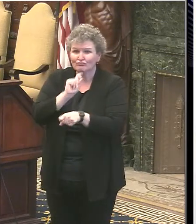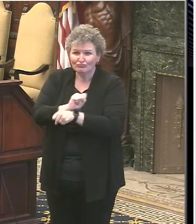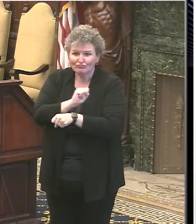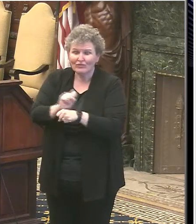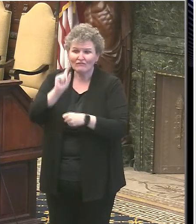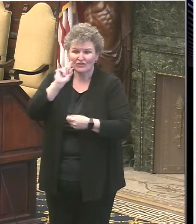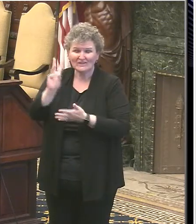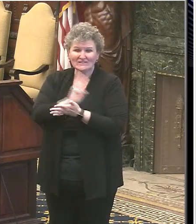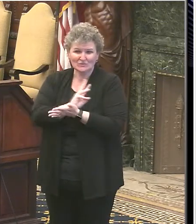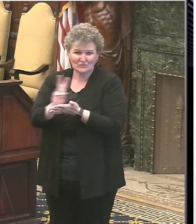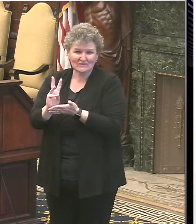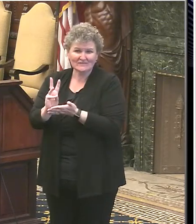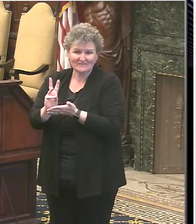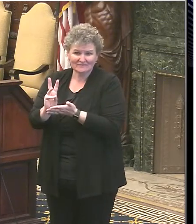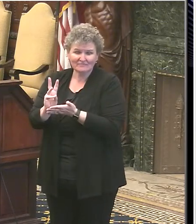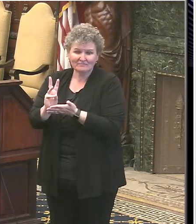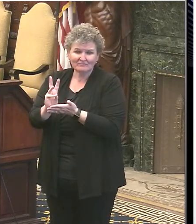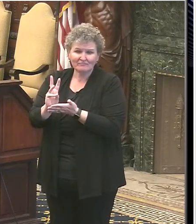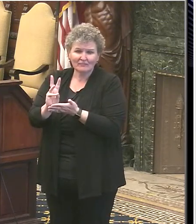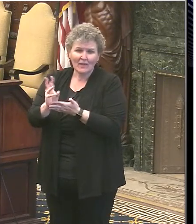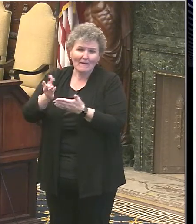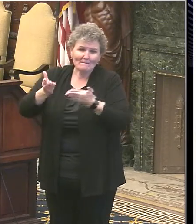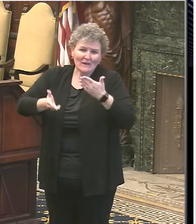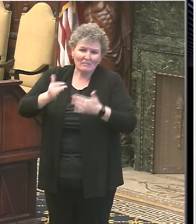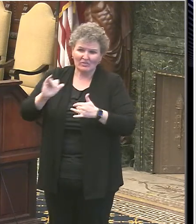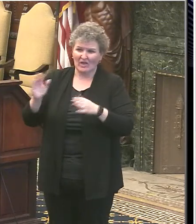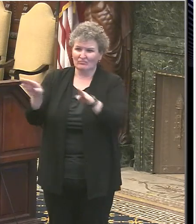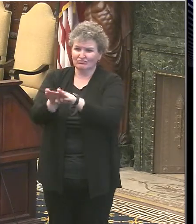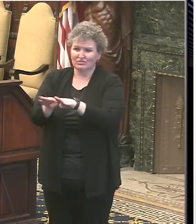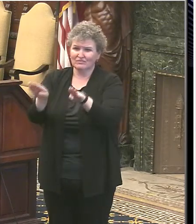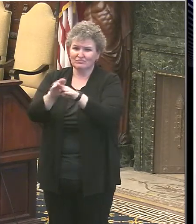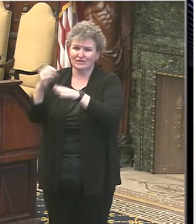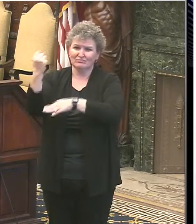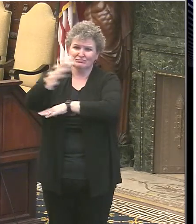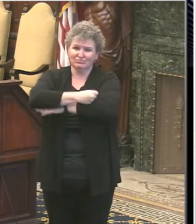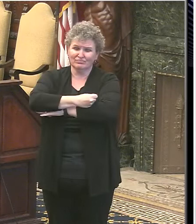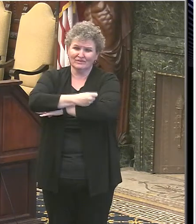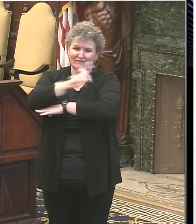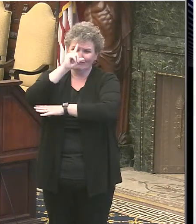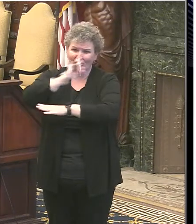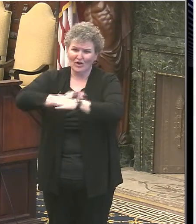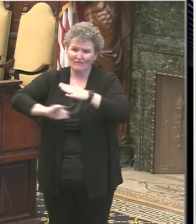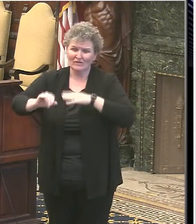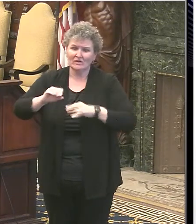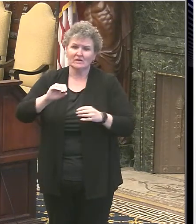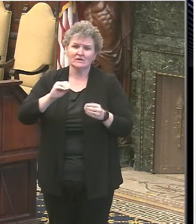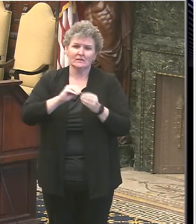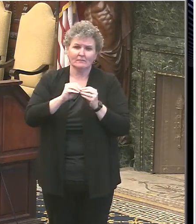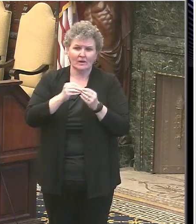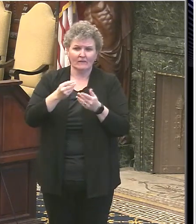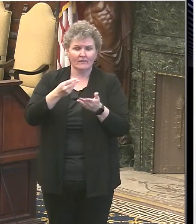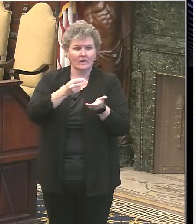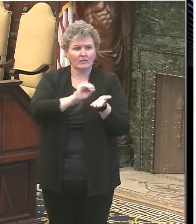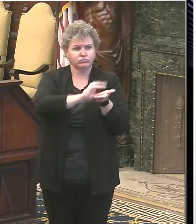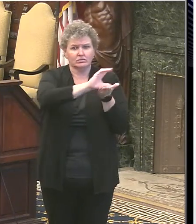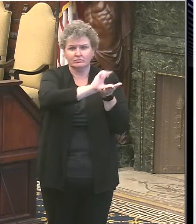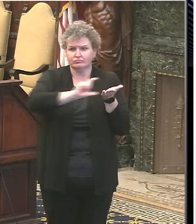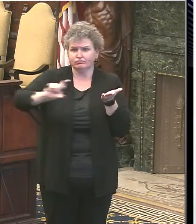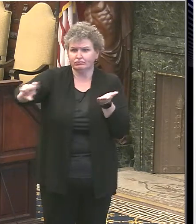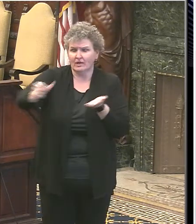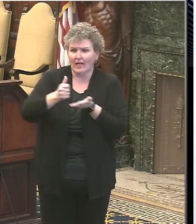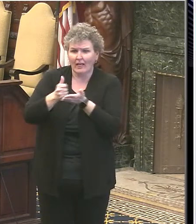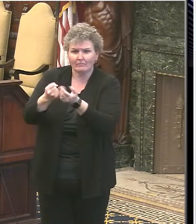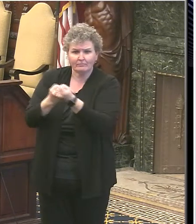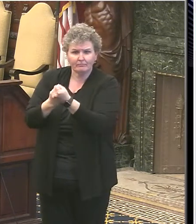weeks, which could mean the death of their business, is relief funding coming? Does the city have a plan to help them?